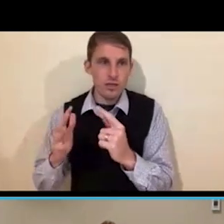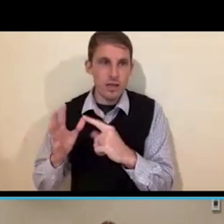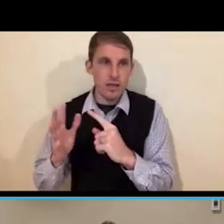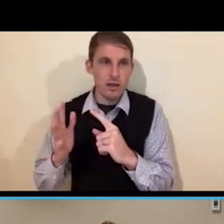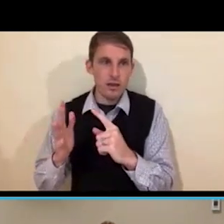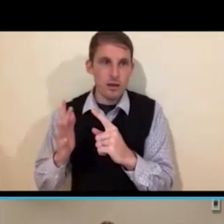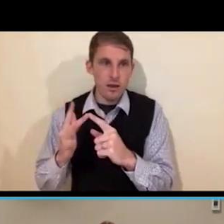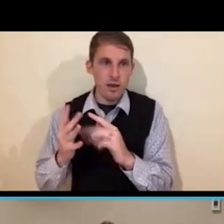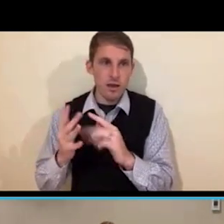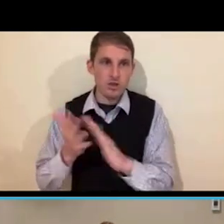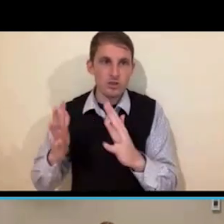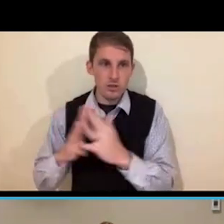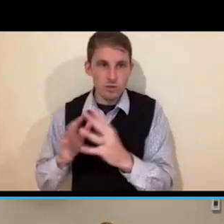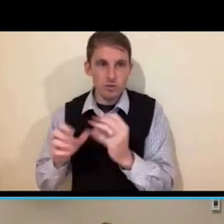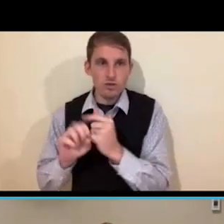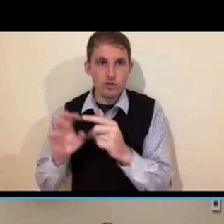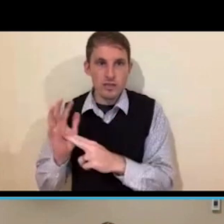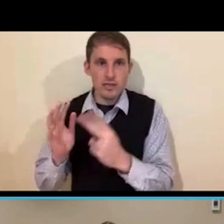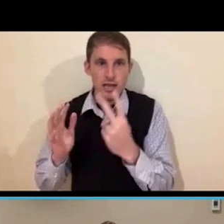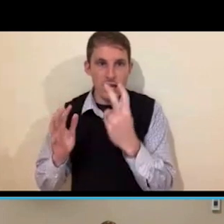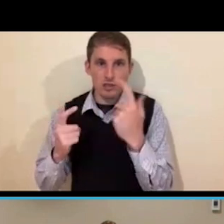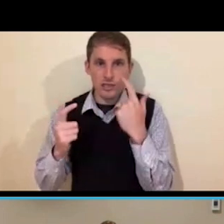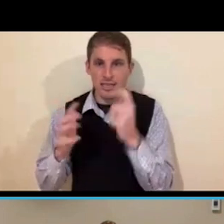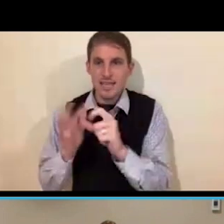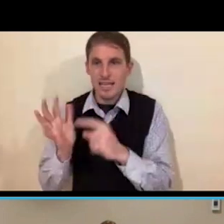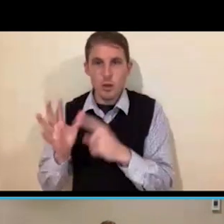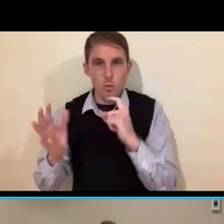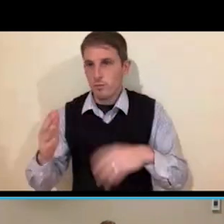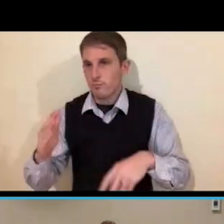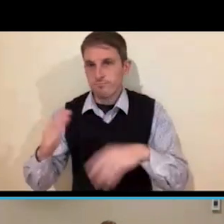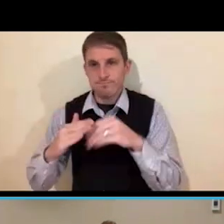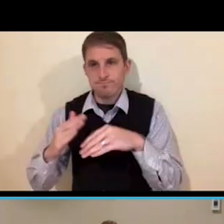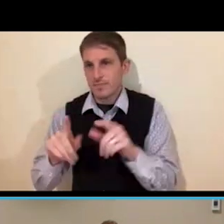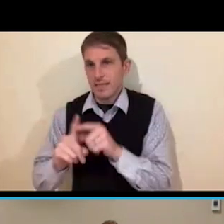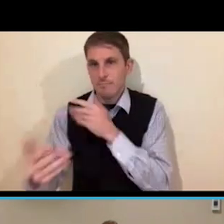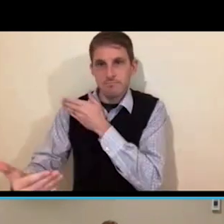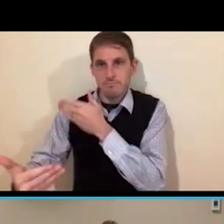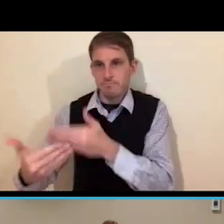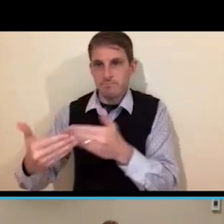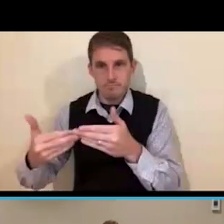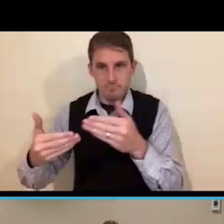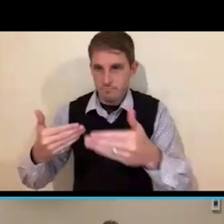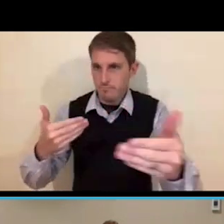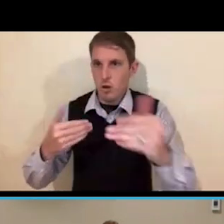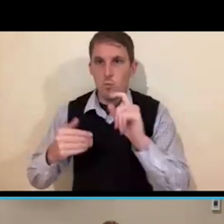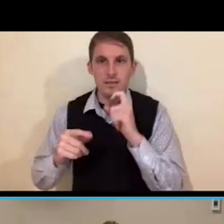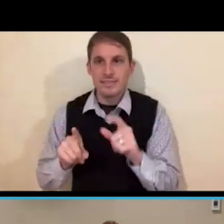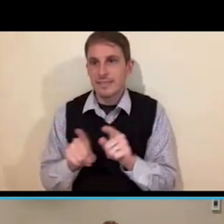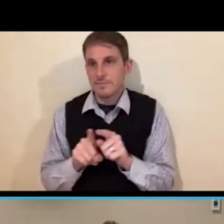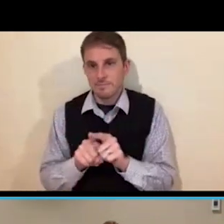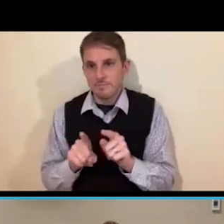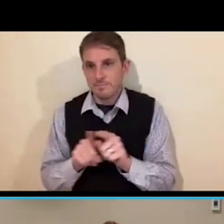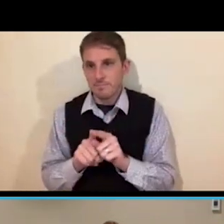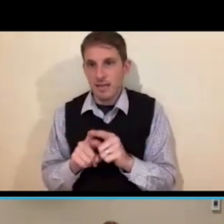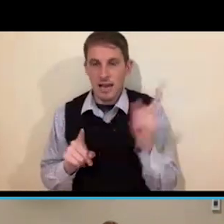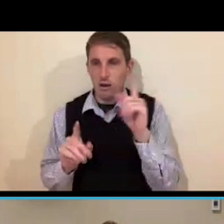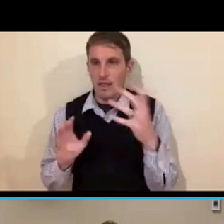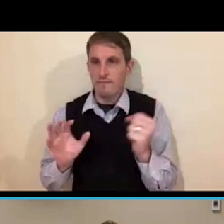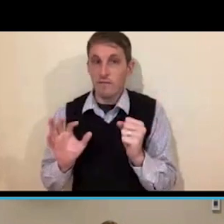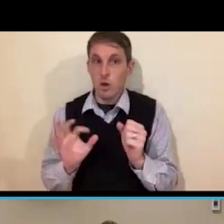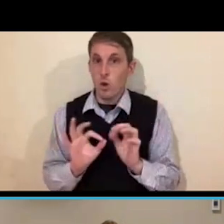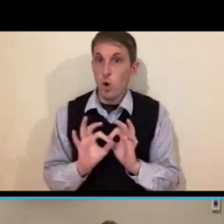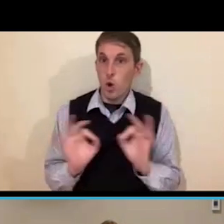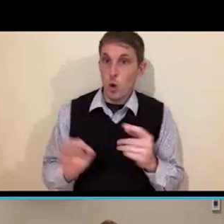Now this is at a national, state and territory level, and that will be the case for these new quality indicators. There's currently no